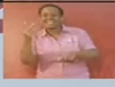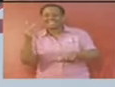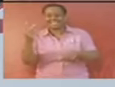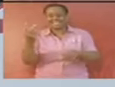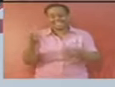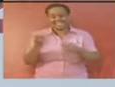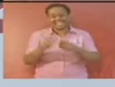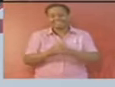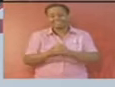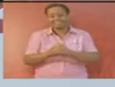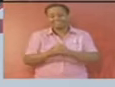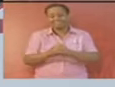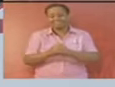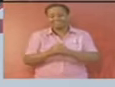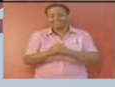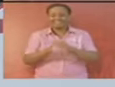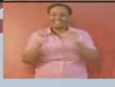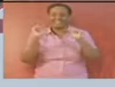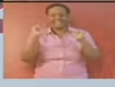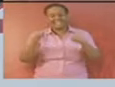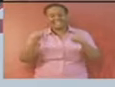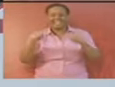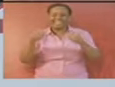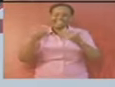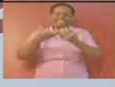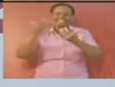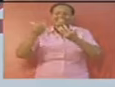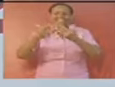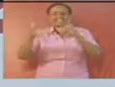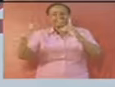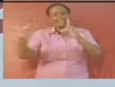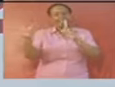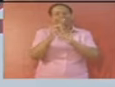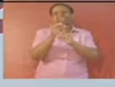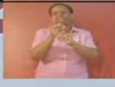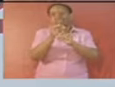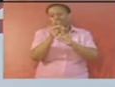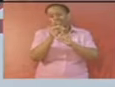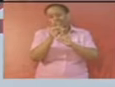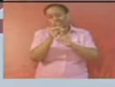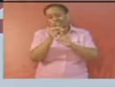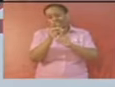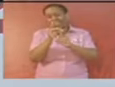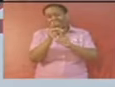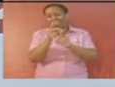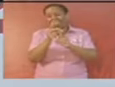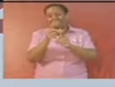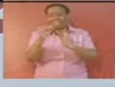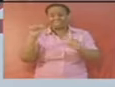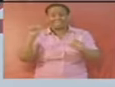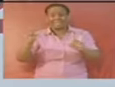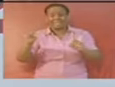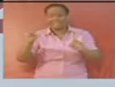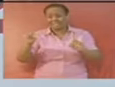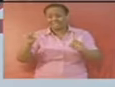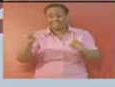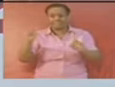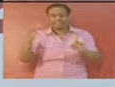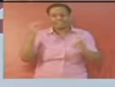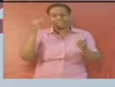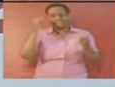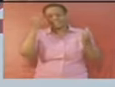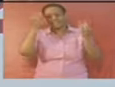ain't see you. That is what we are scared about this Christmas season. So there's a distinction